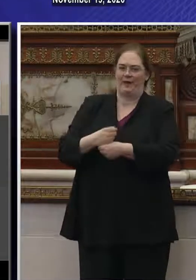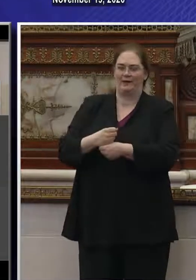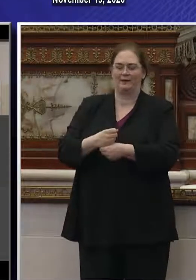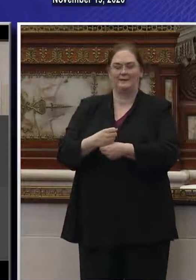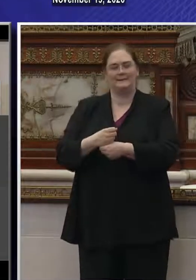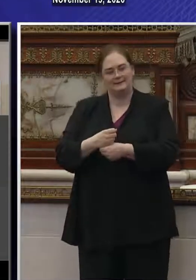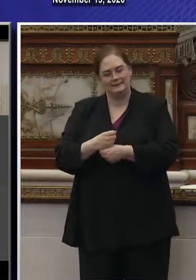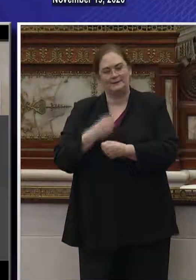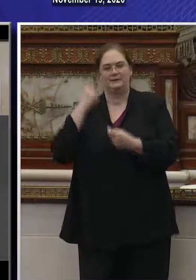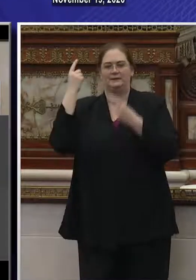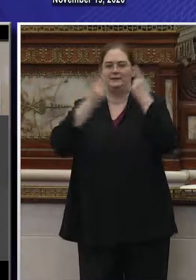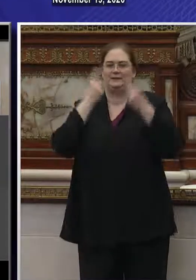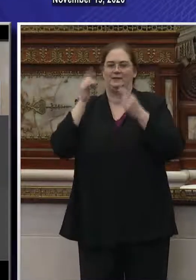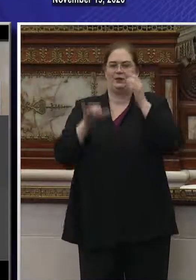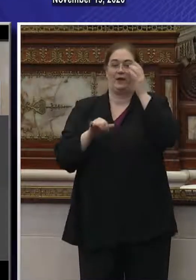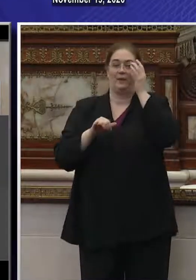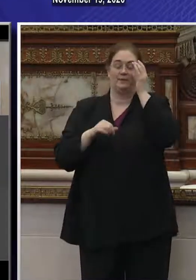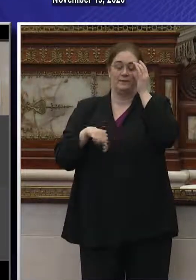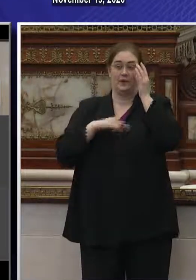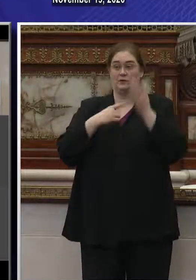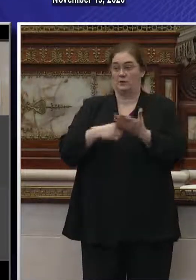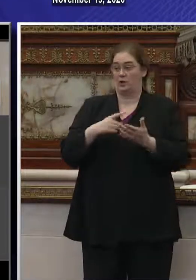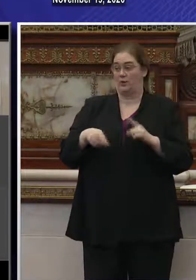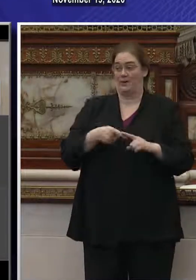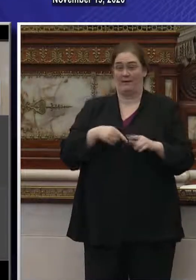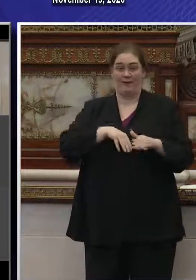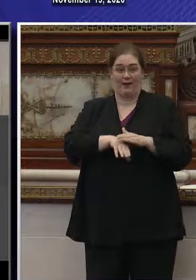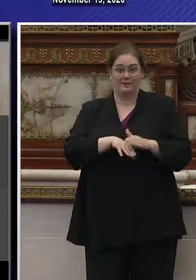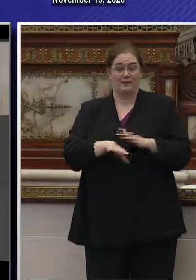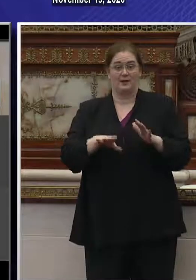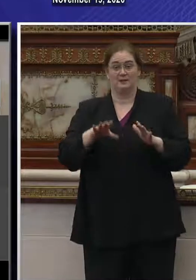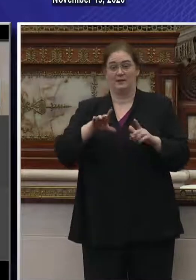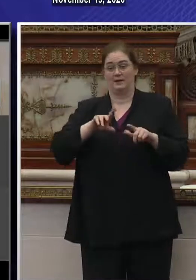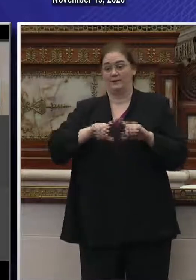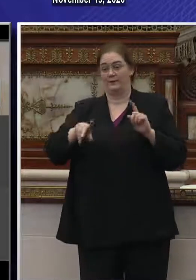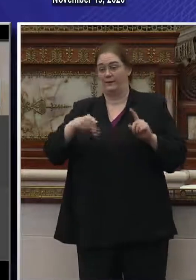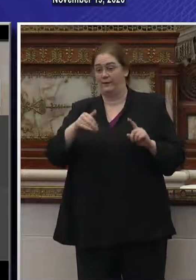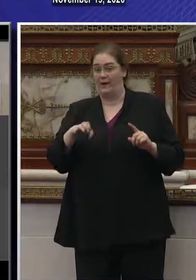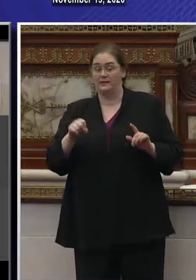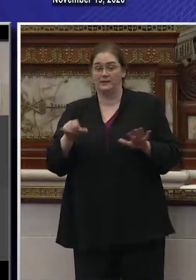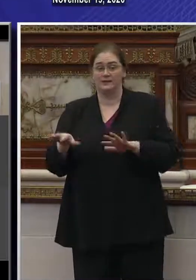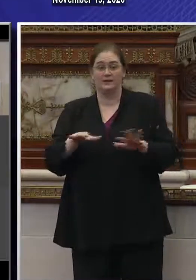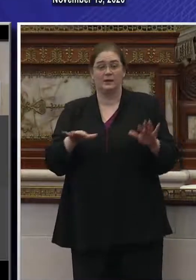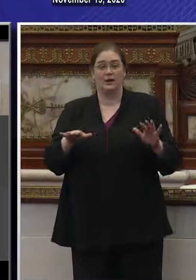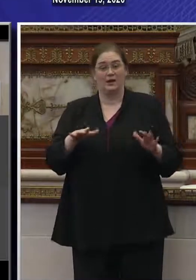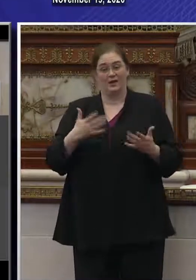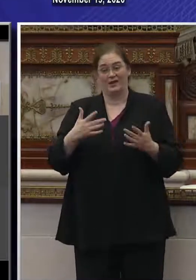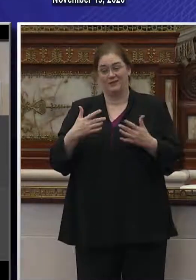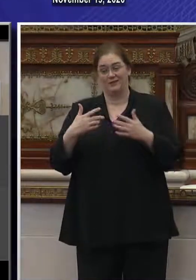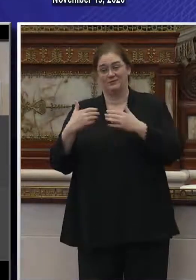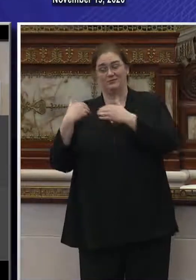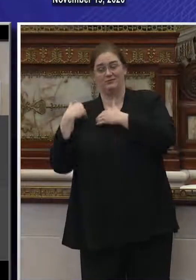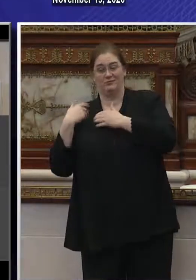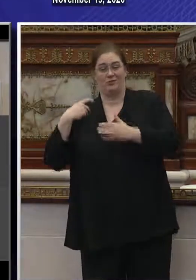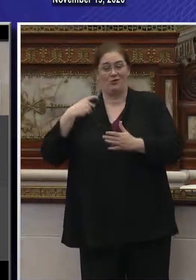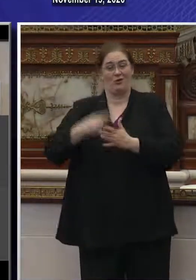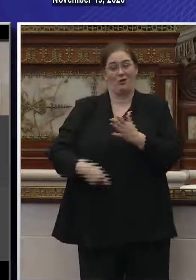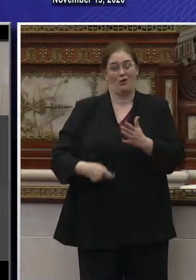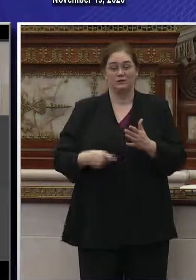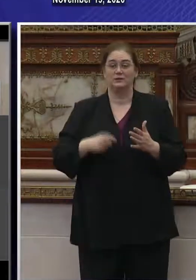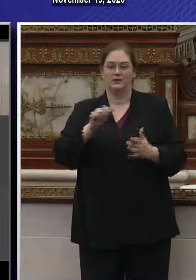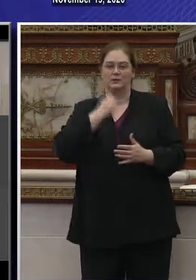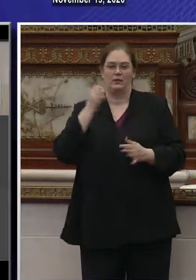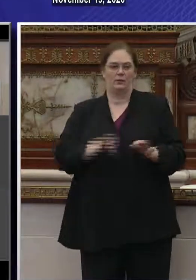to keep in mind as we talk about access and we talk about all these phases, is bearing the burden of the cost. So that's just